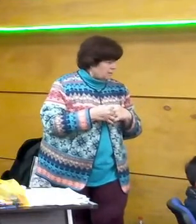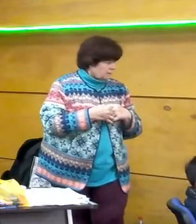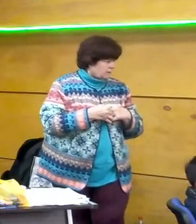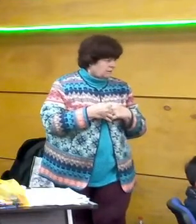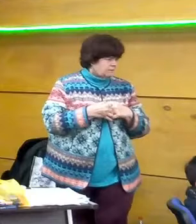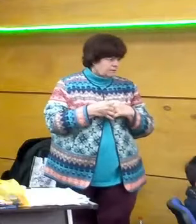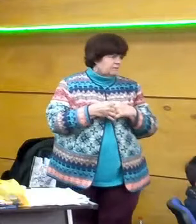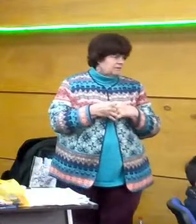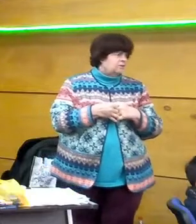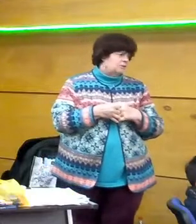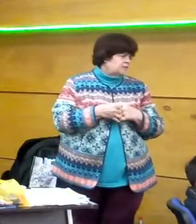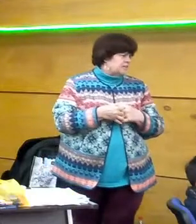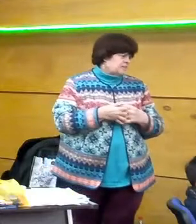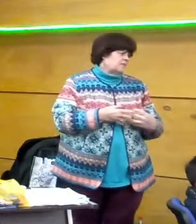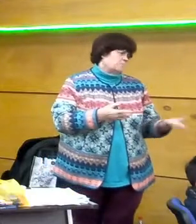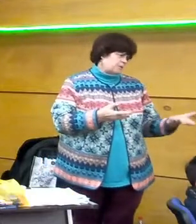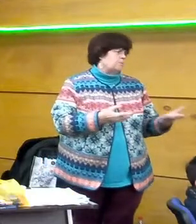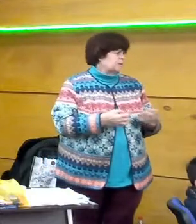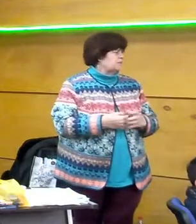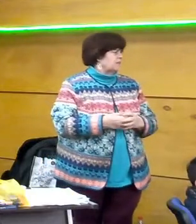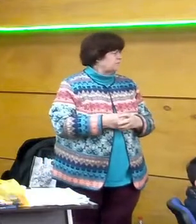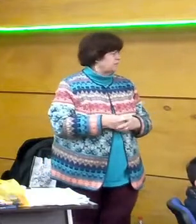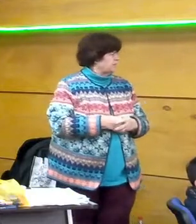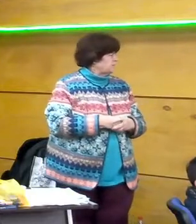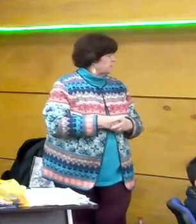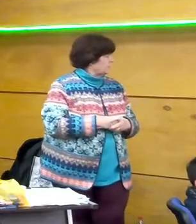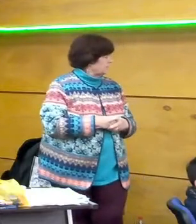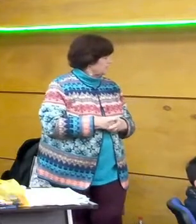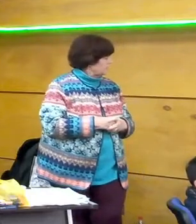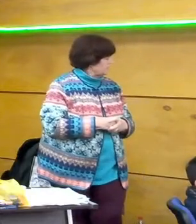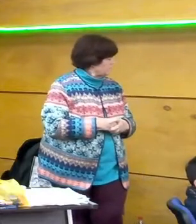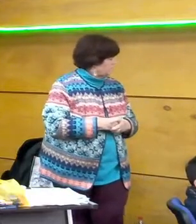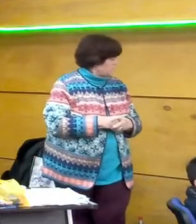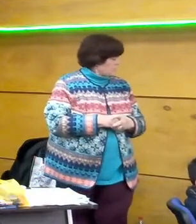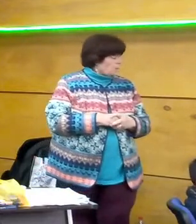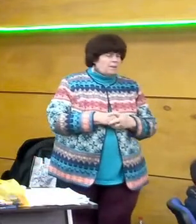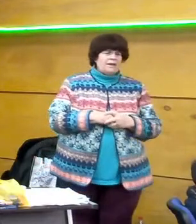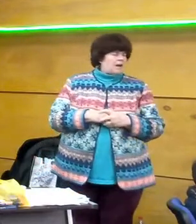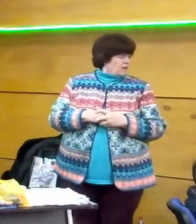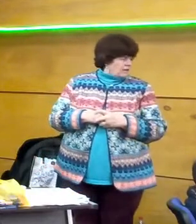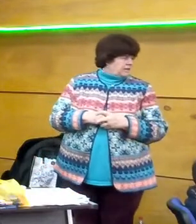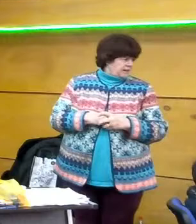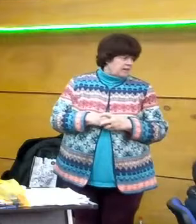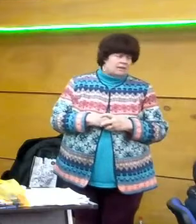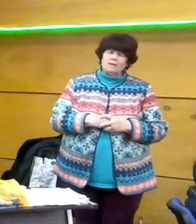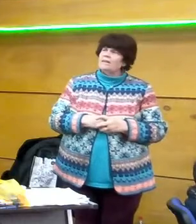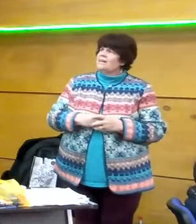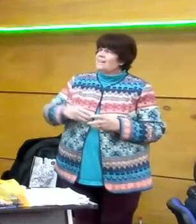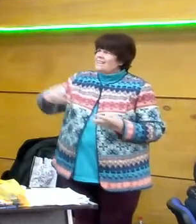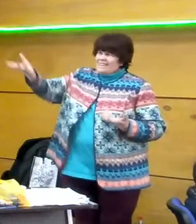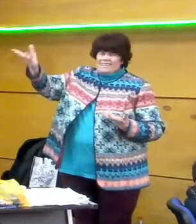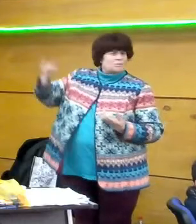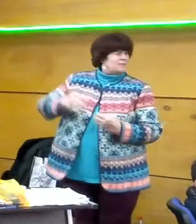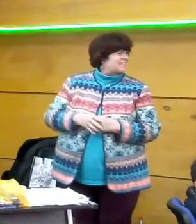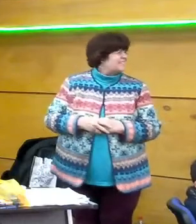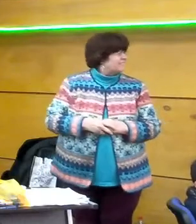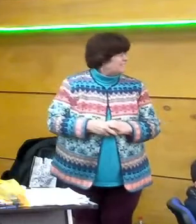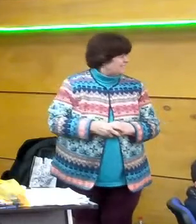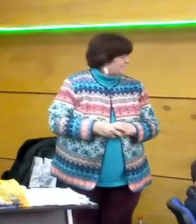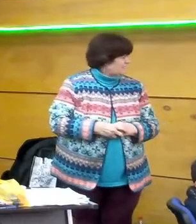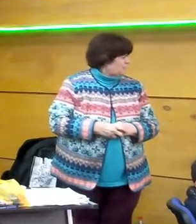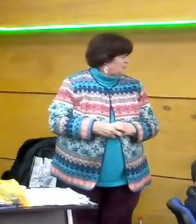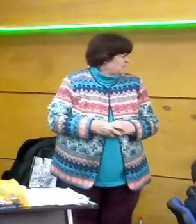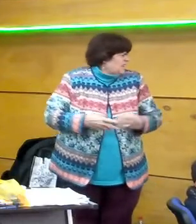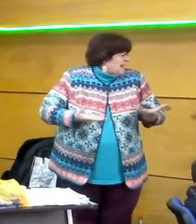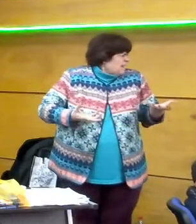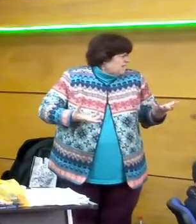So. Yeah. Some people are tough. They are, yeah. But yeah, this one's